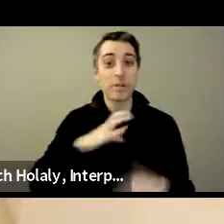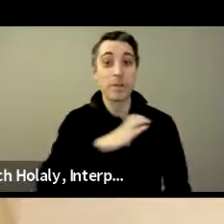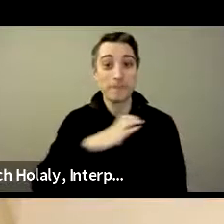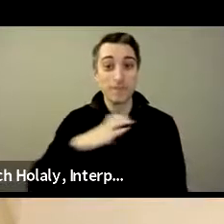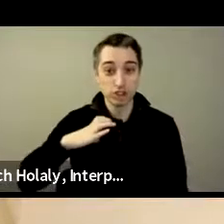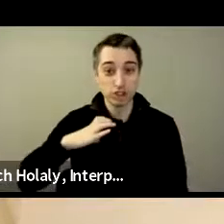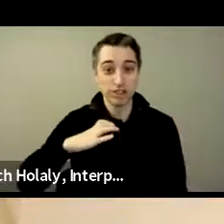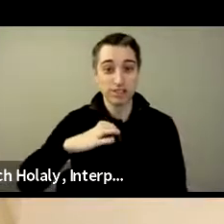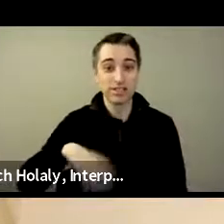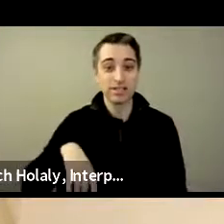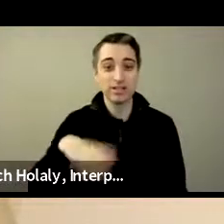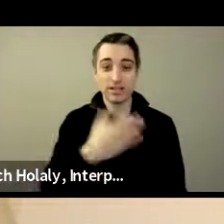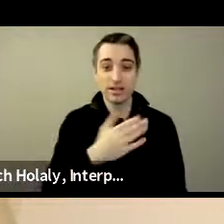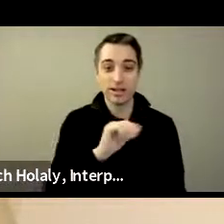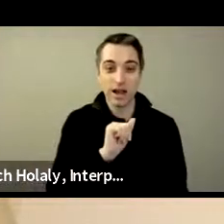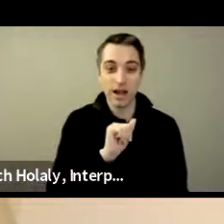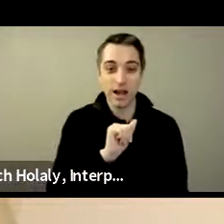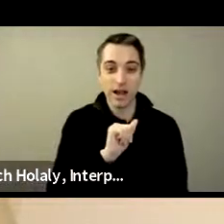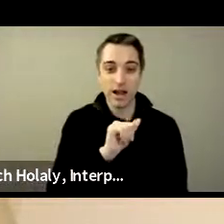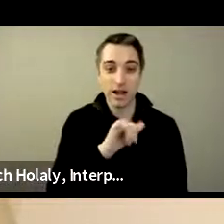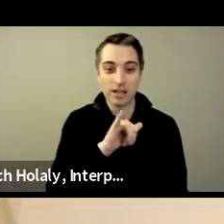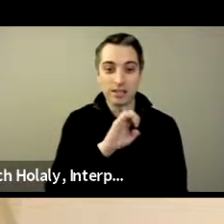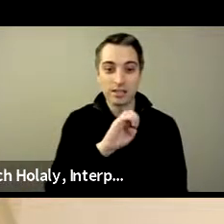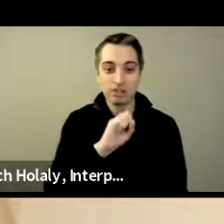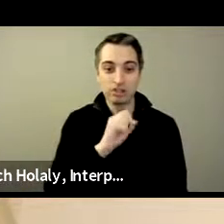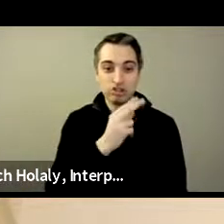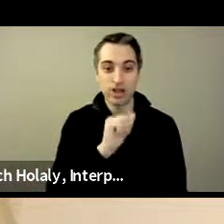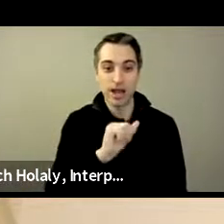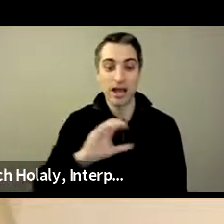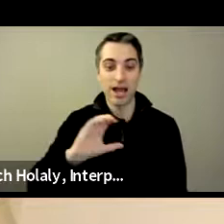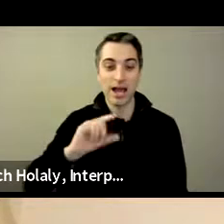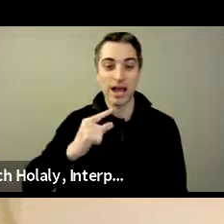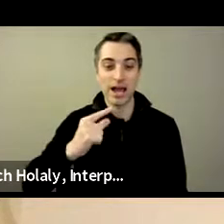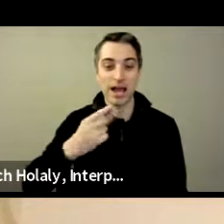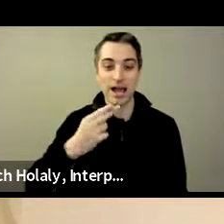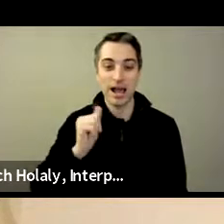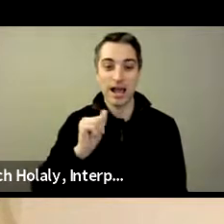to be joined by former Commissioner Denise Grimm, I do believe.